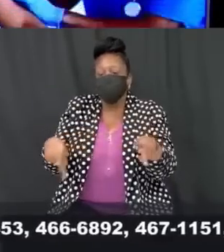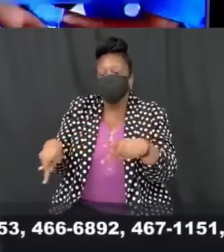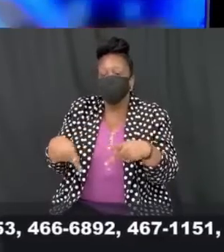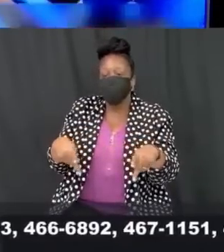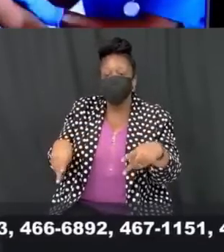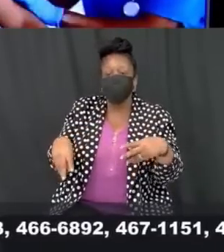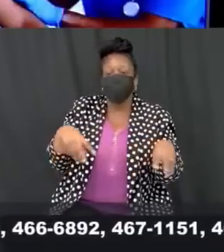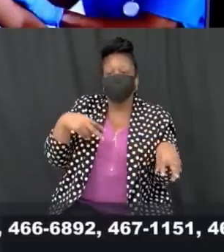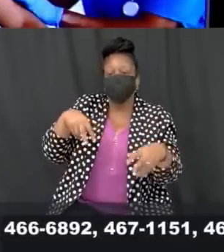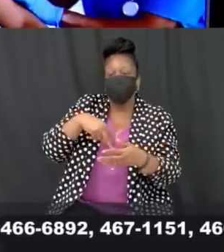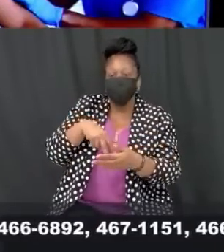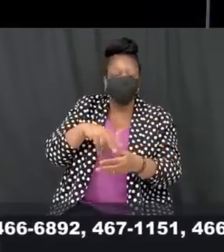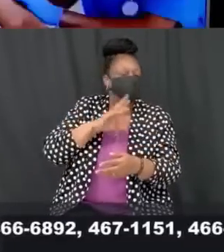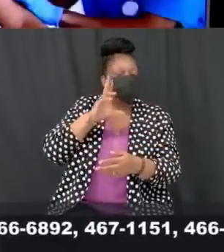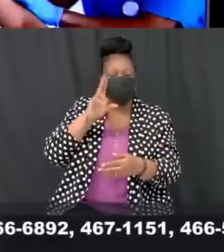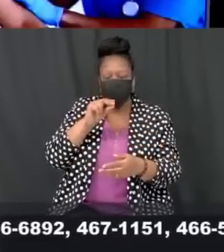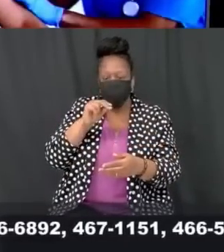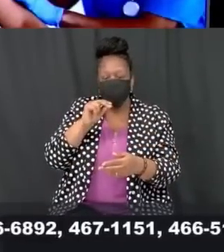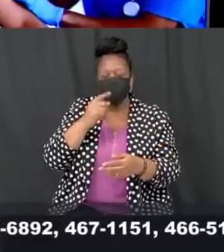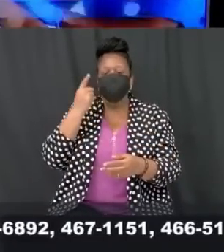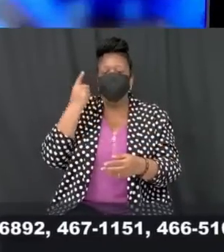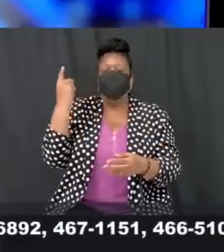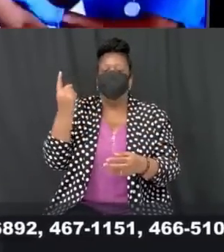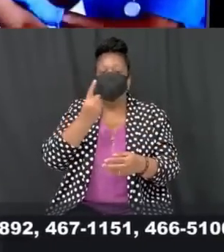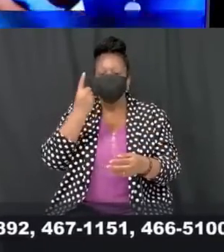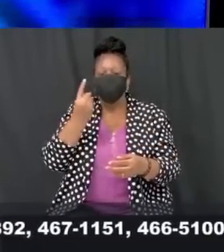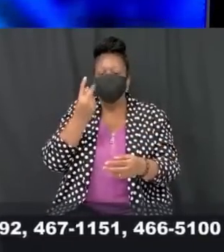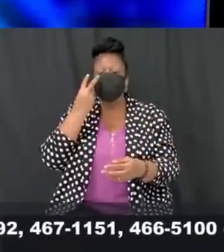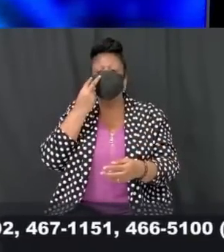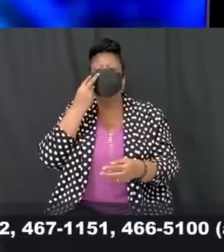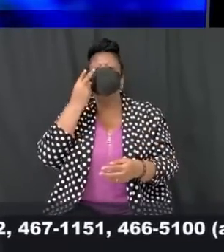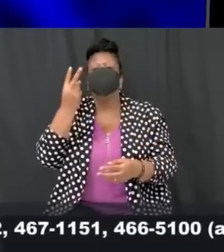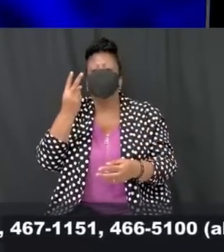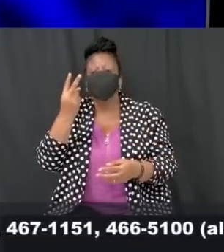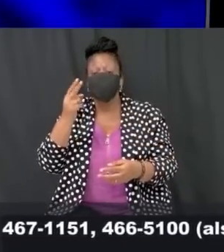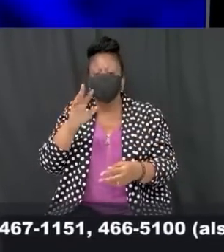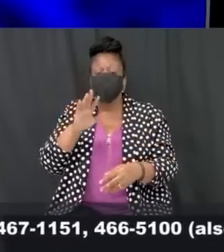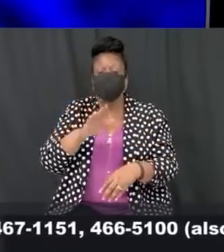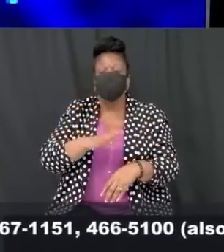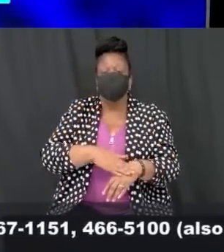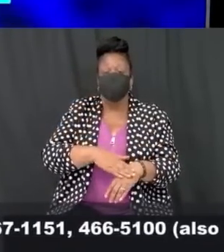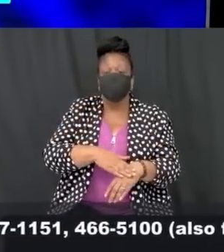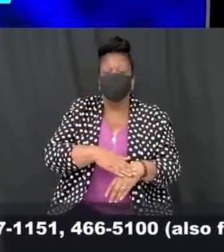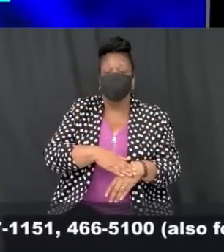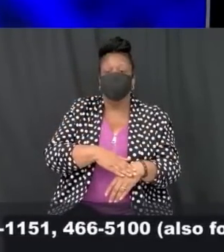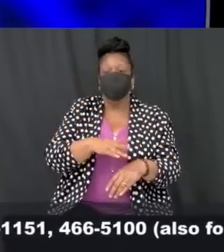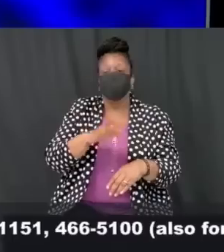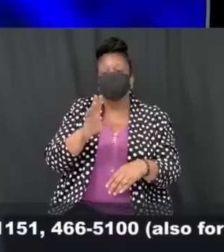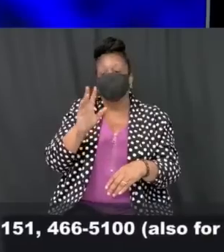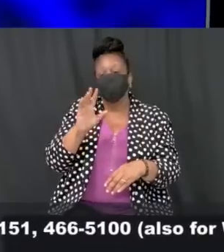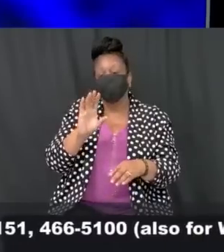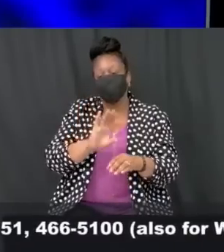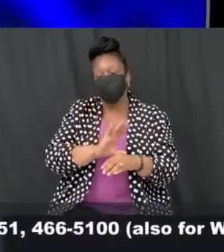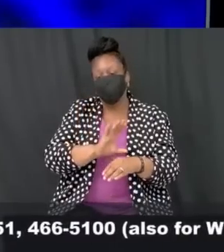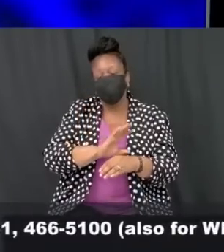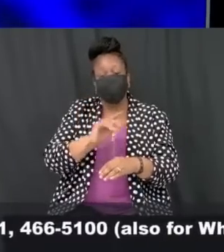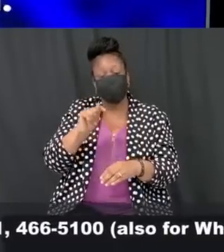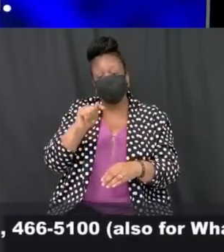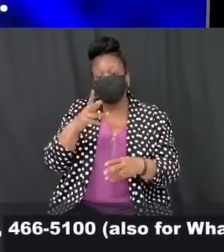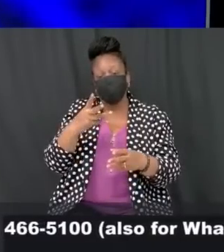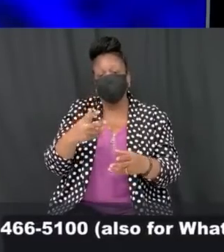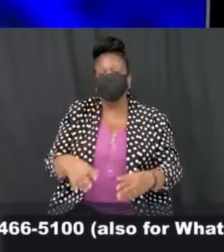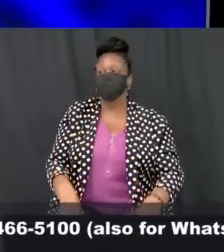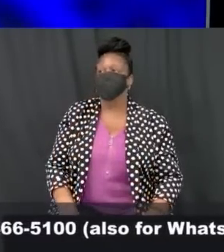Liebert and his team and Nevis for working very hard to ensure that there is some form